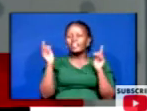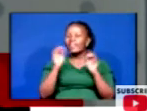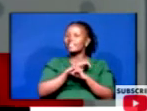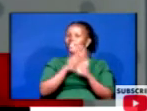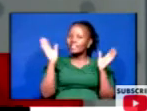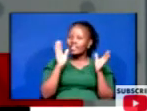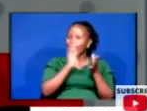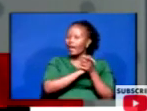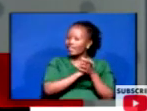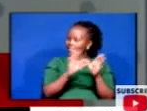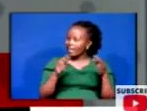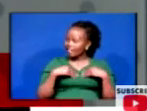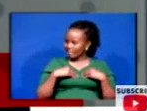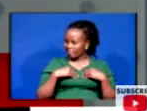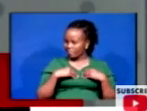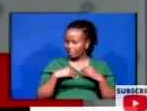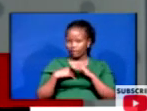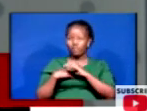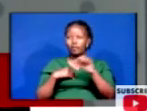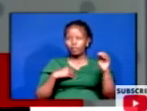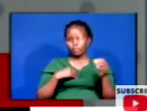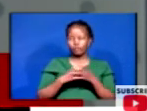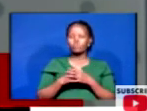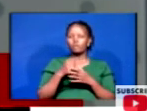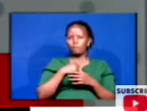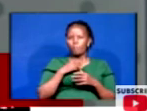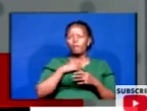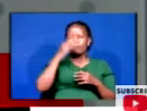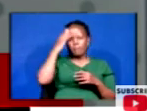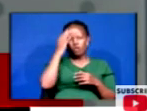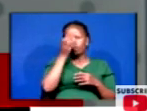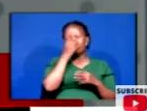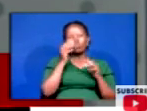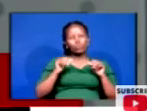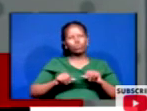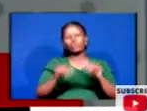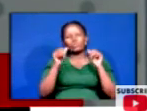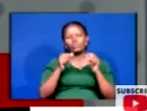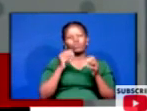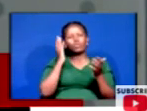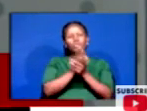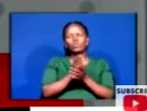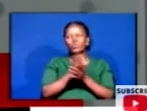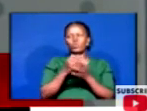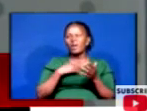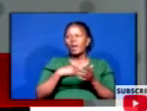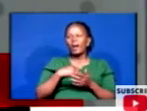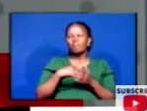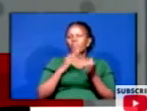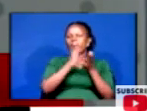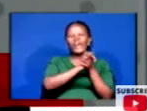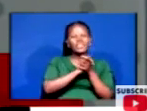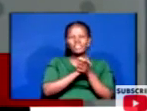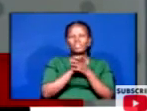for, I see him standing by that. And sincerely, if you ask me, there'll be no big reason why we should have this handshake